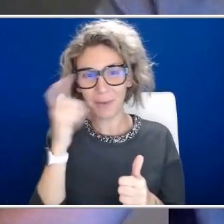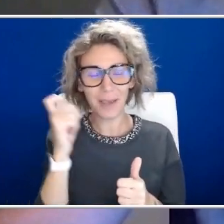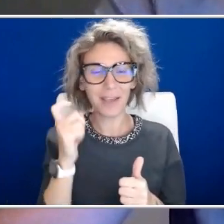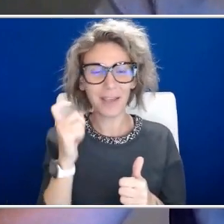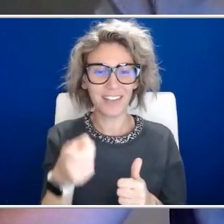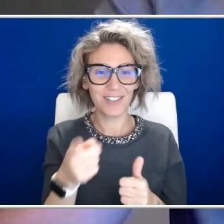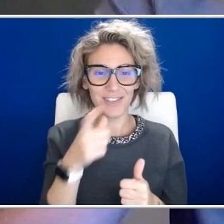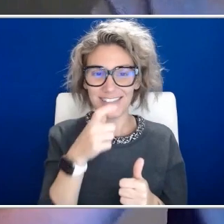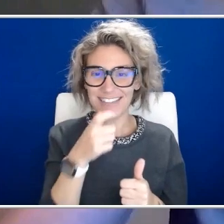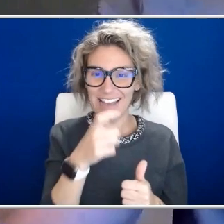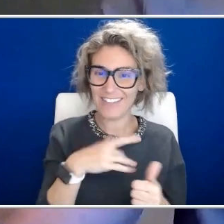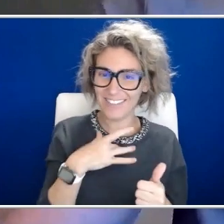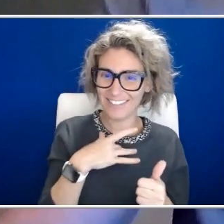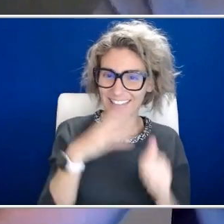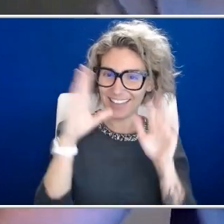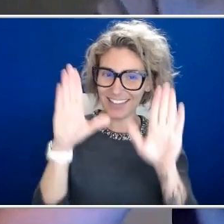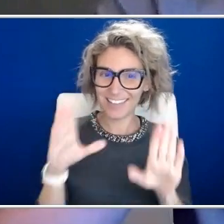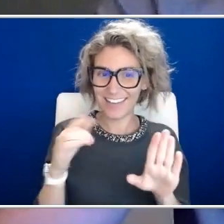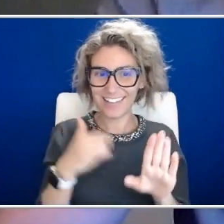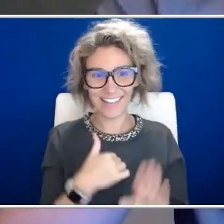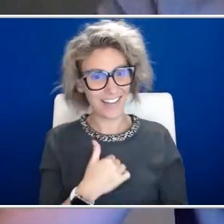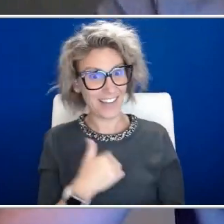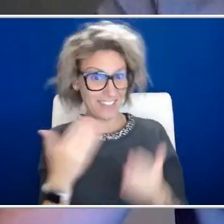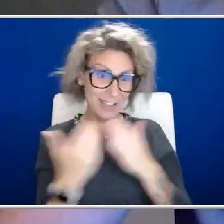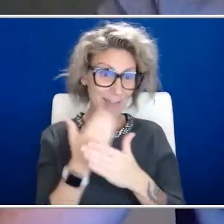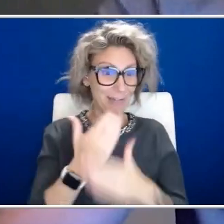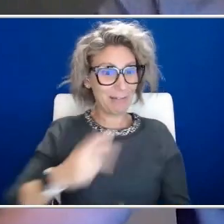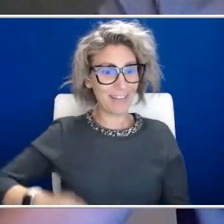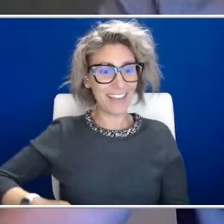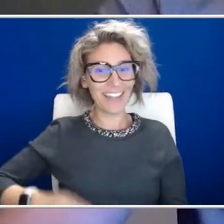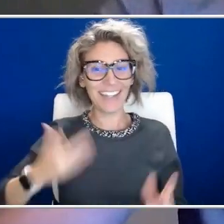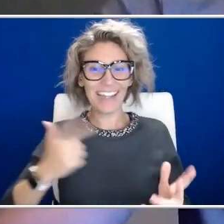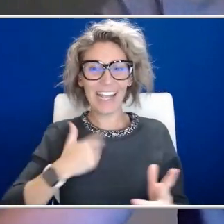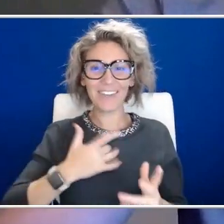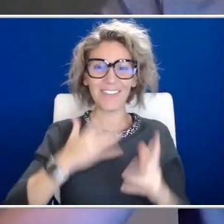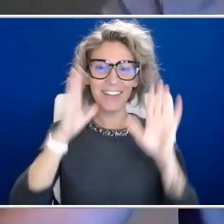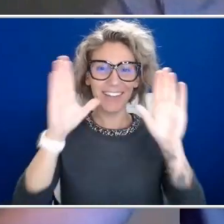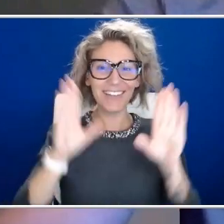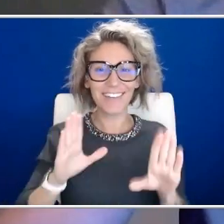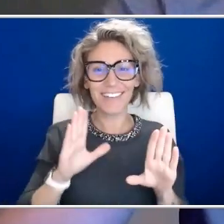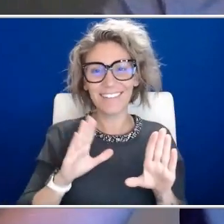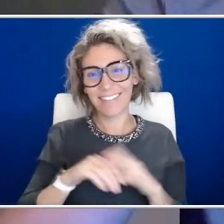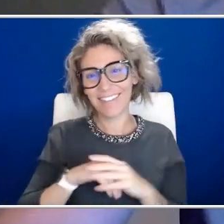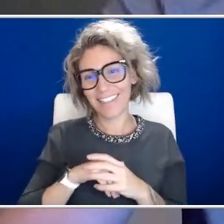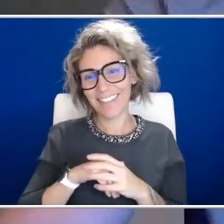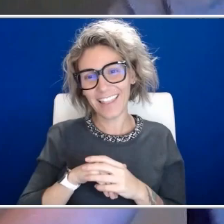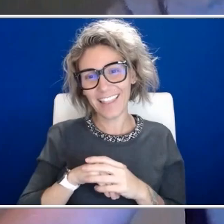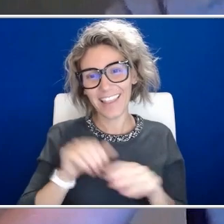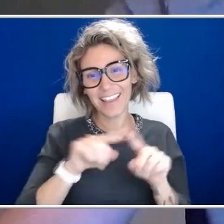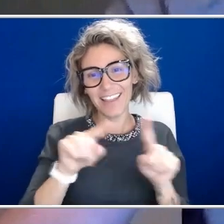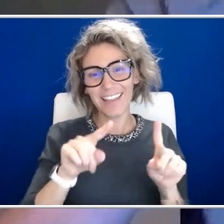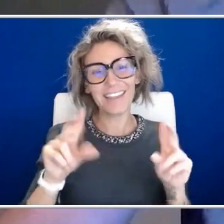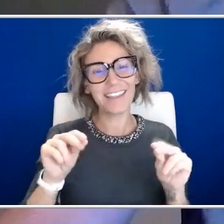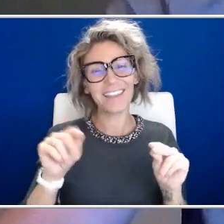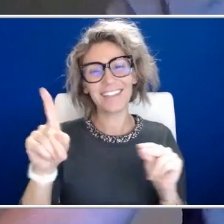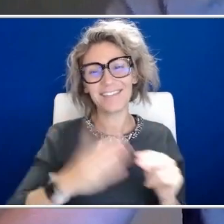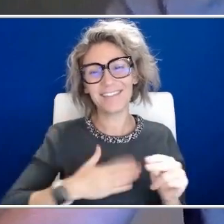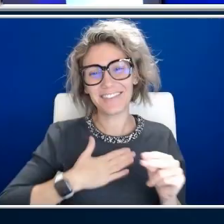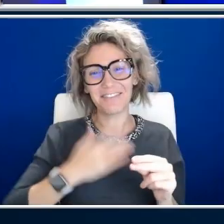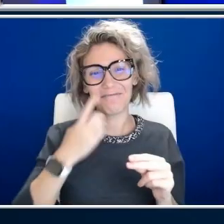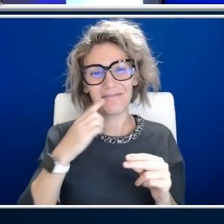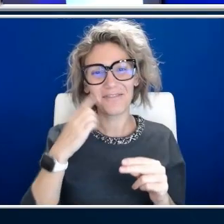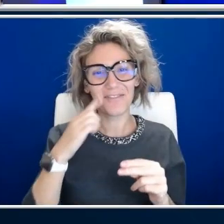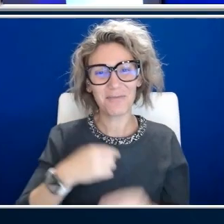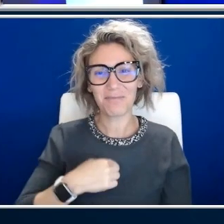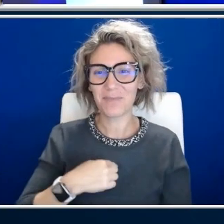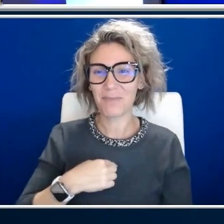wasn't feeling as great, and I was like, I got this new kidney, I'm feeling wonderful, but no, she was happy for me. Yeah, I'm sure